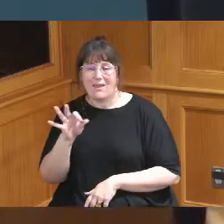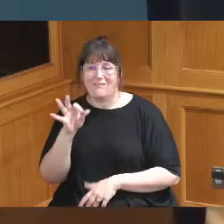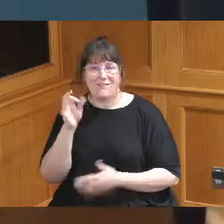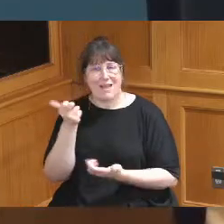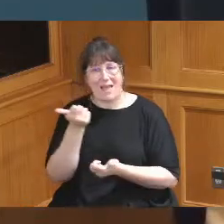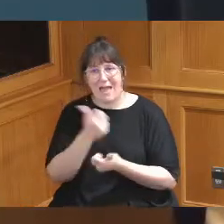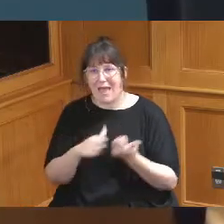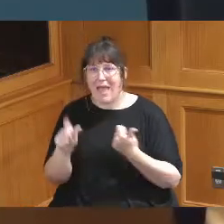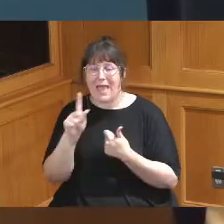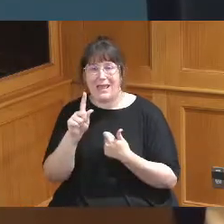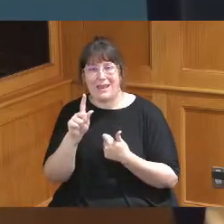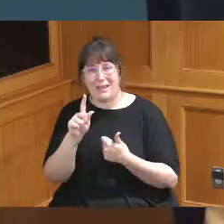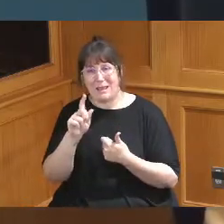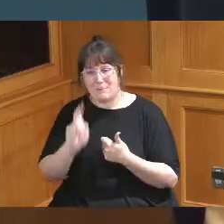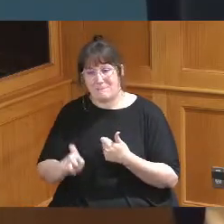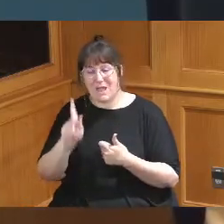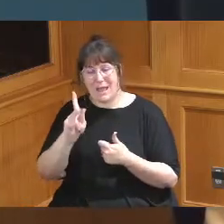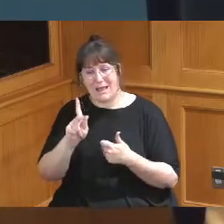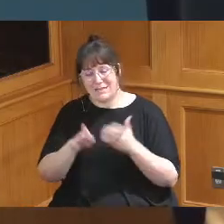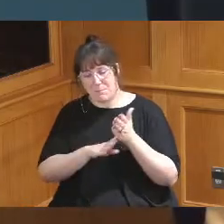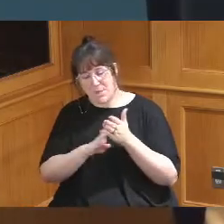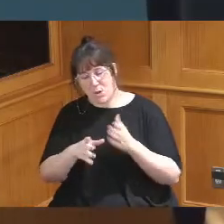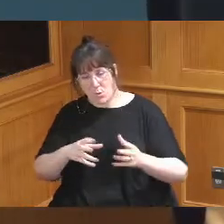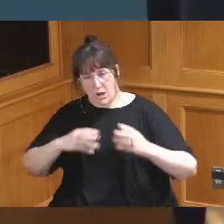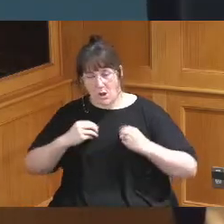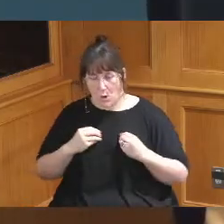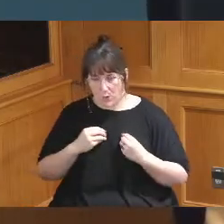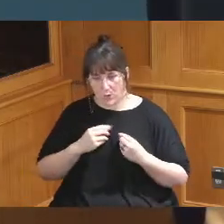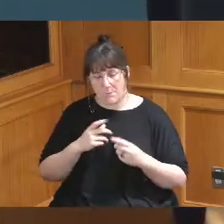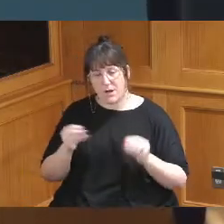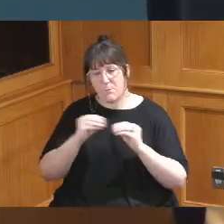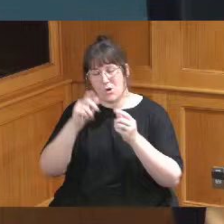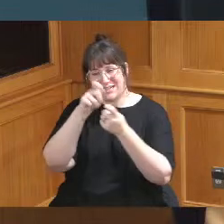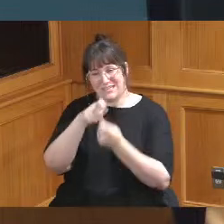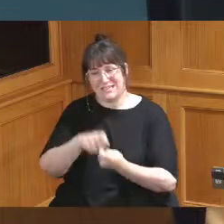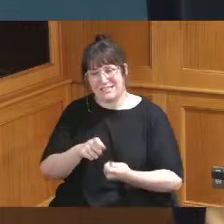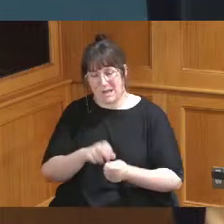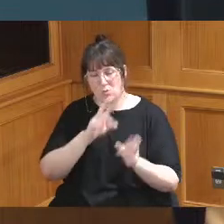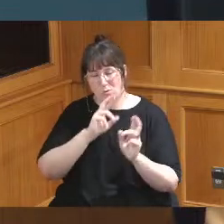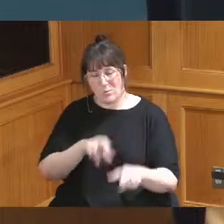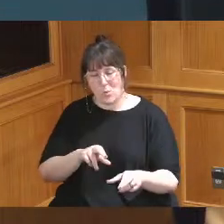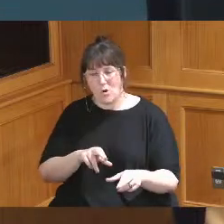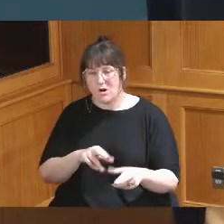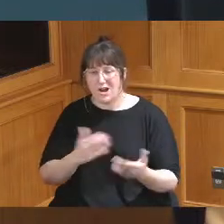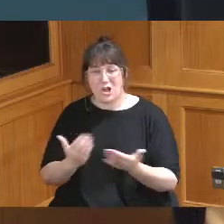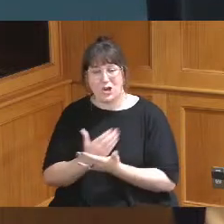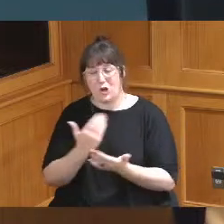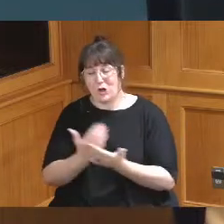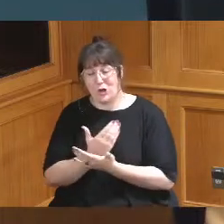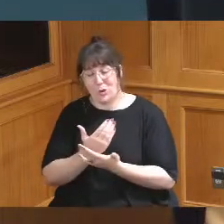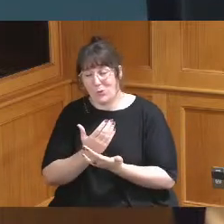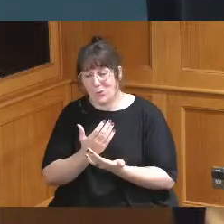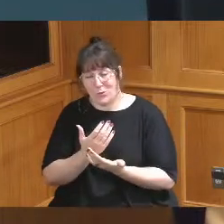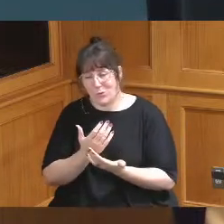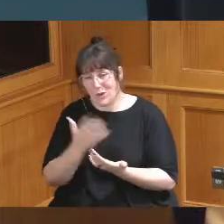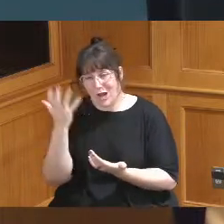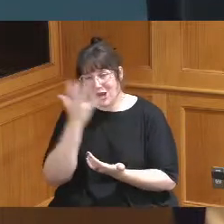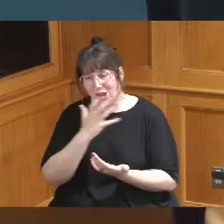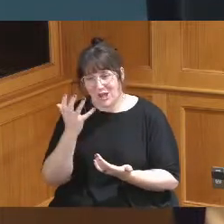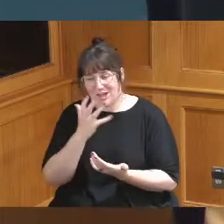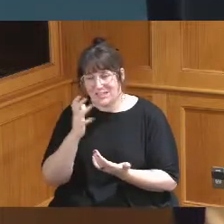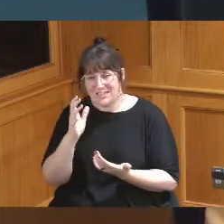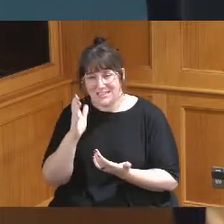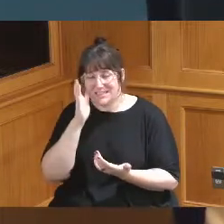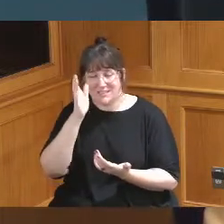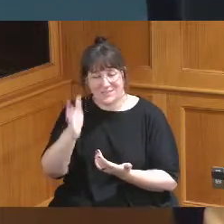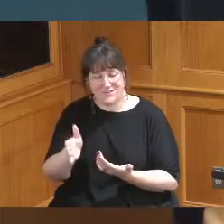are minority-owned banks. And so just a more detailed report on what's new here and what the translation of